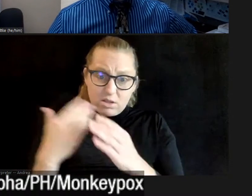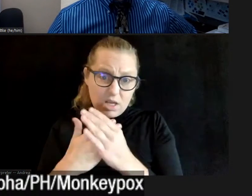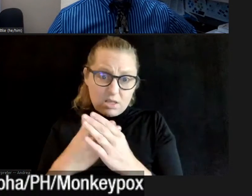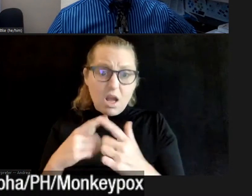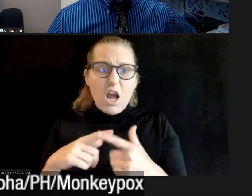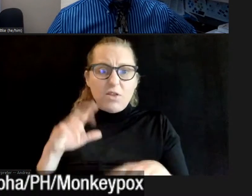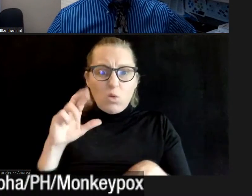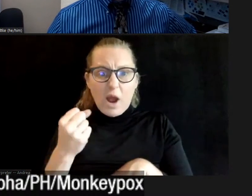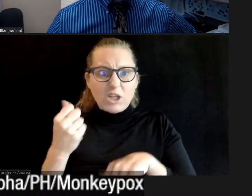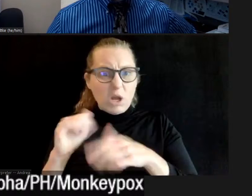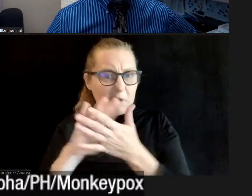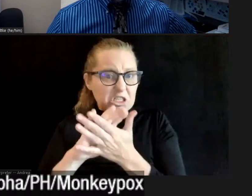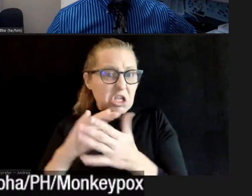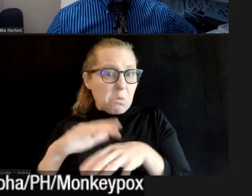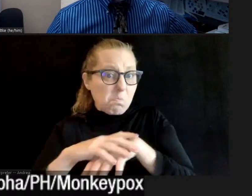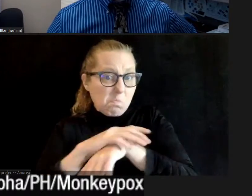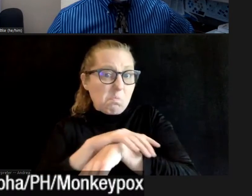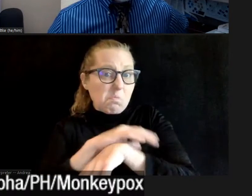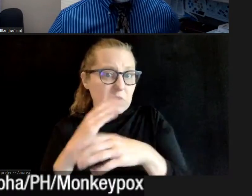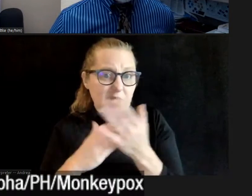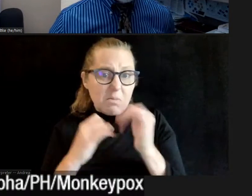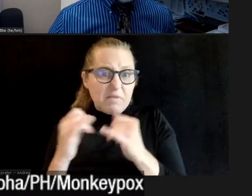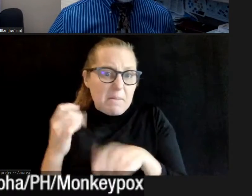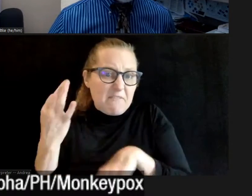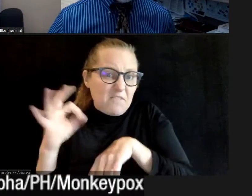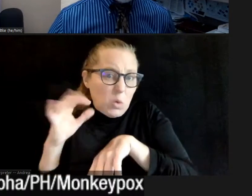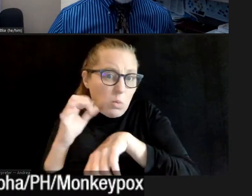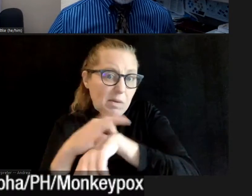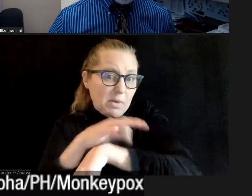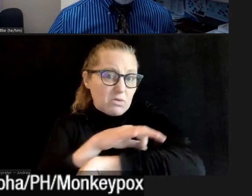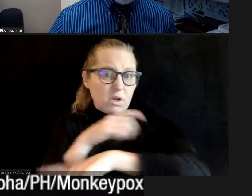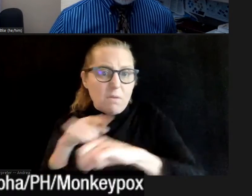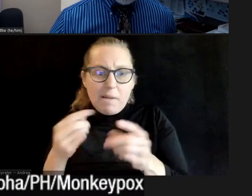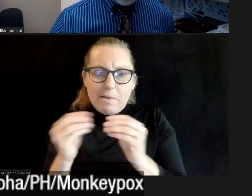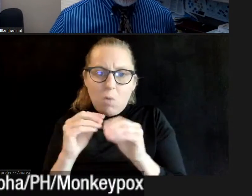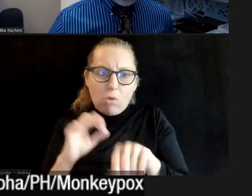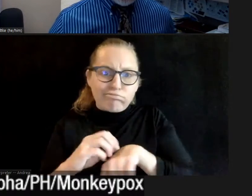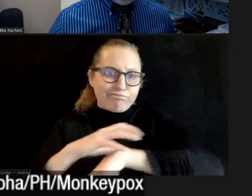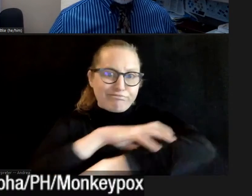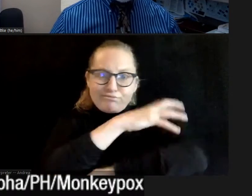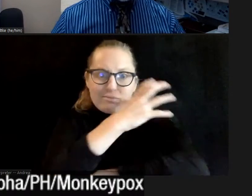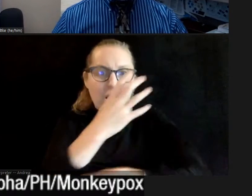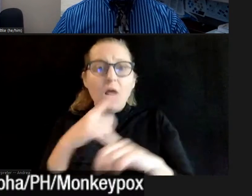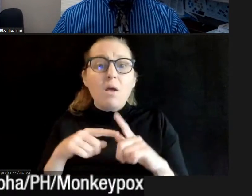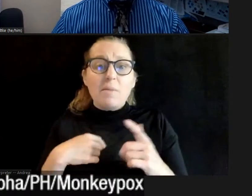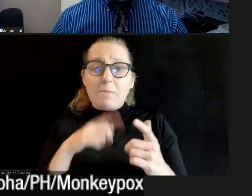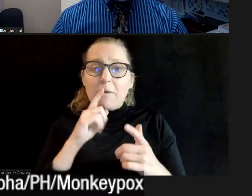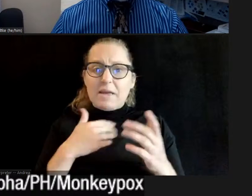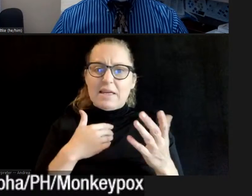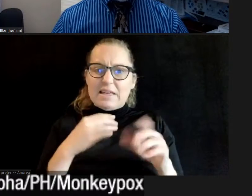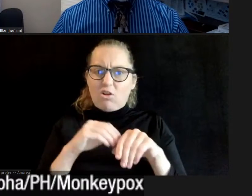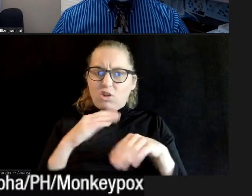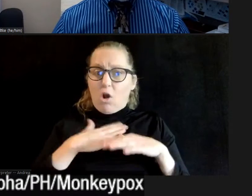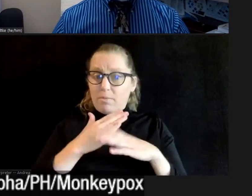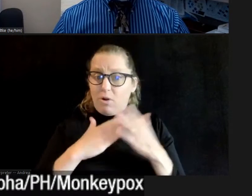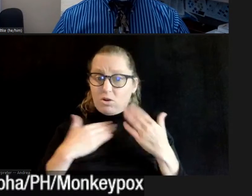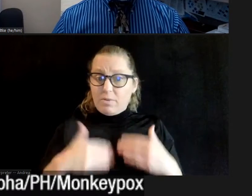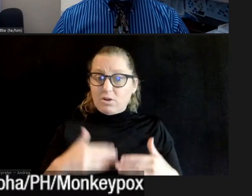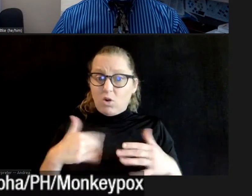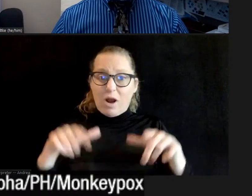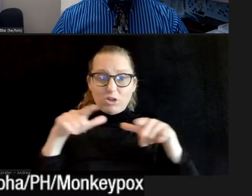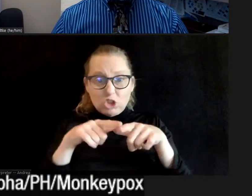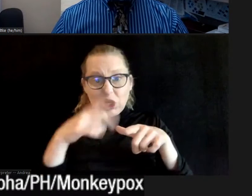in some individuals, may only be a few bumps, may be more extensive, and may exist in parts of the body around the